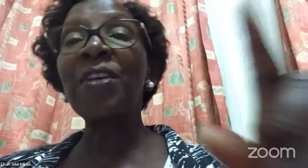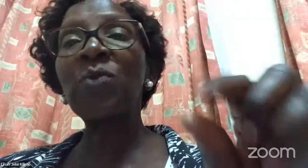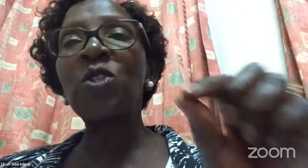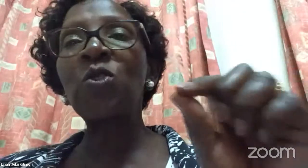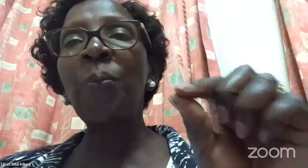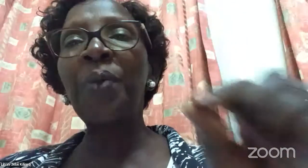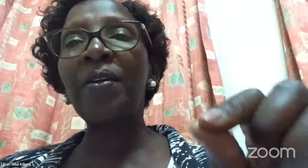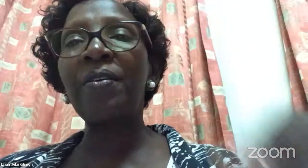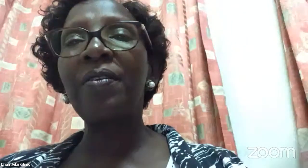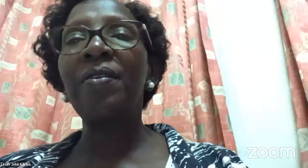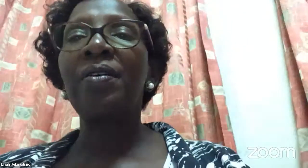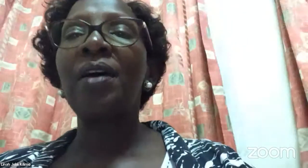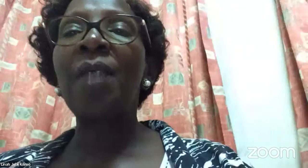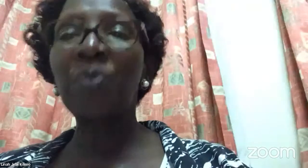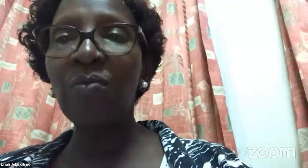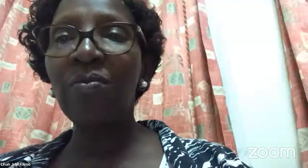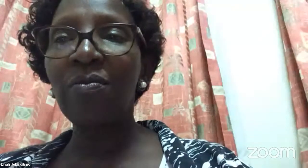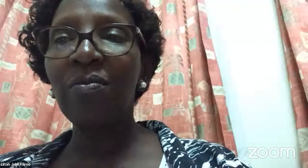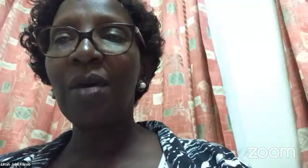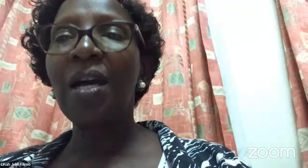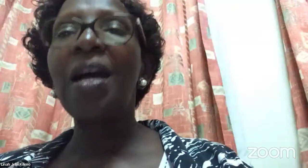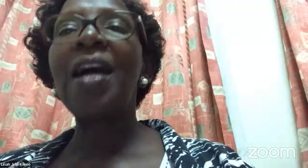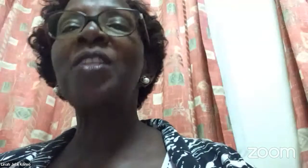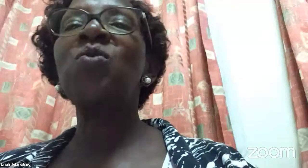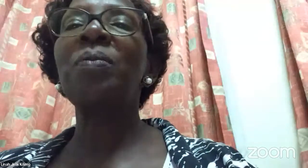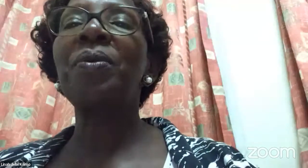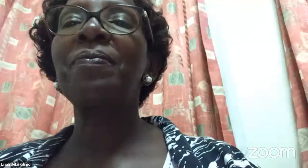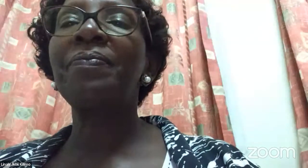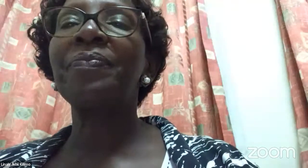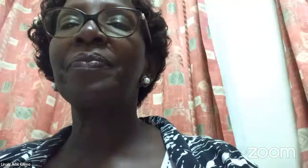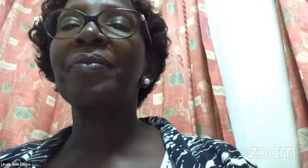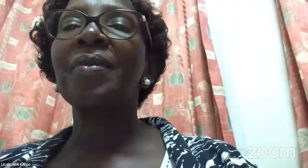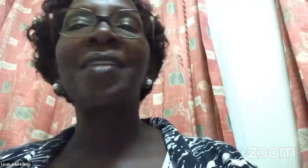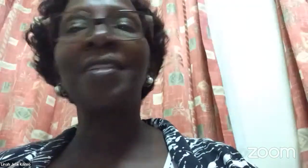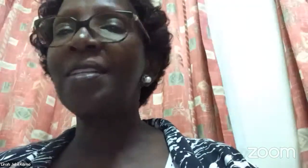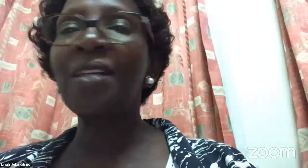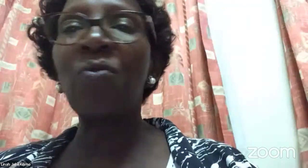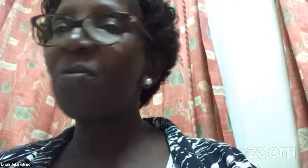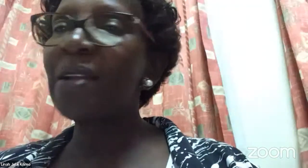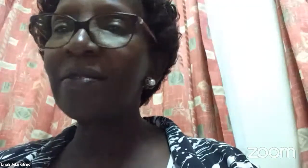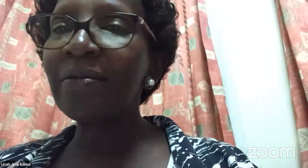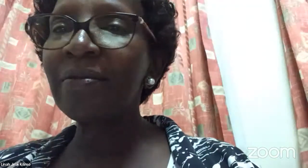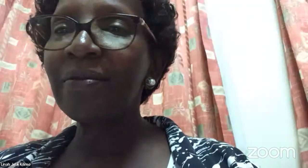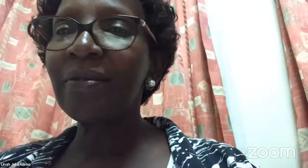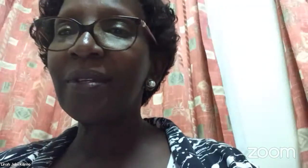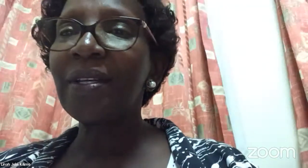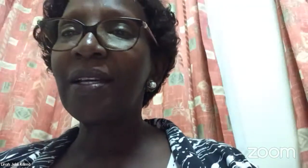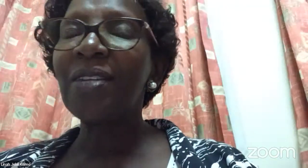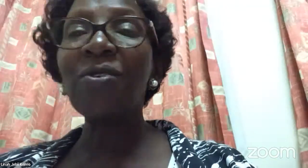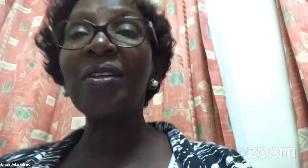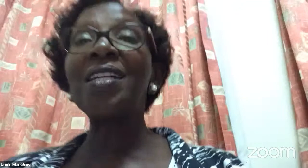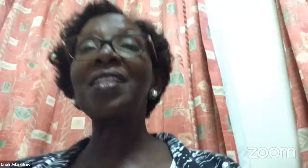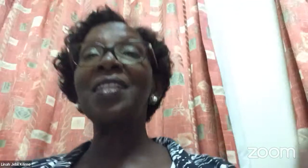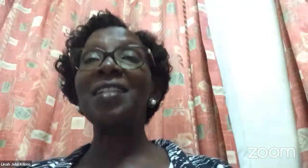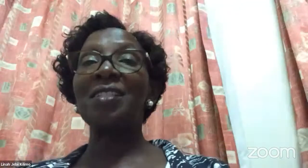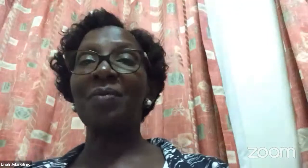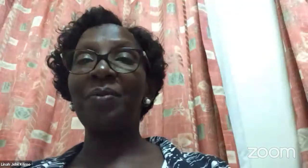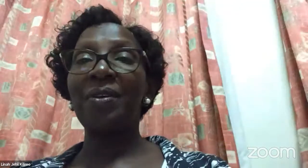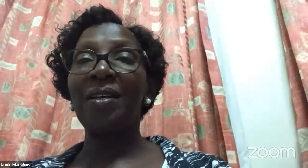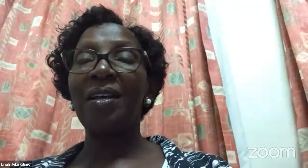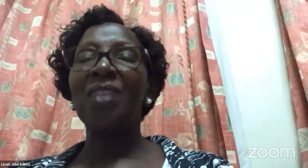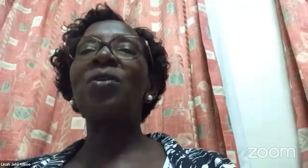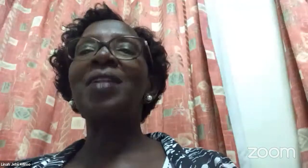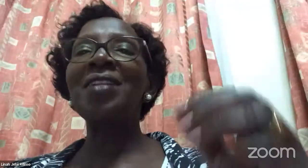is the first one to pick a broom and sweep? Isn't it a woman? So that is